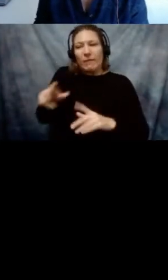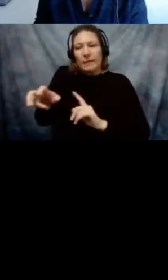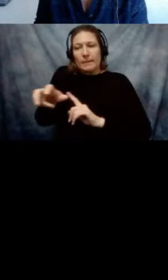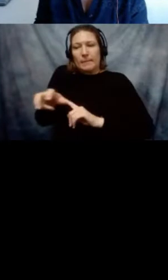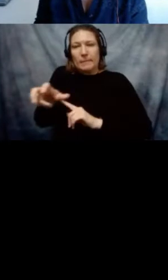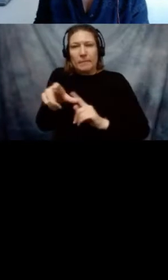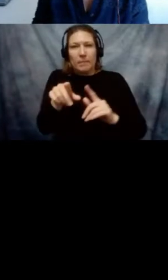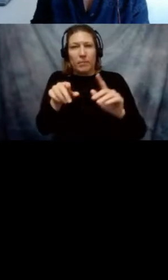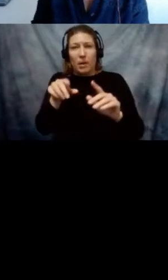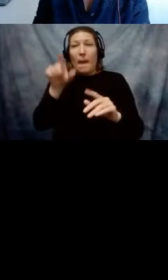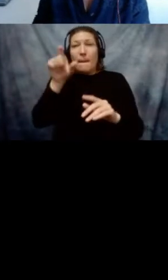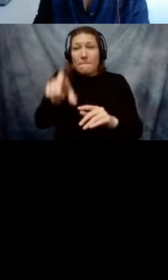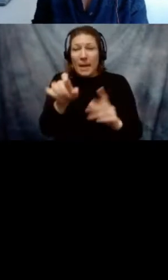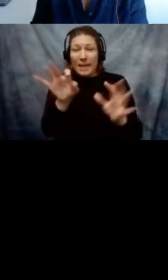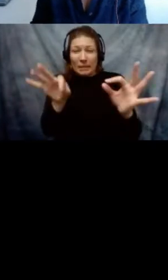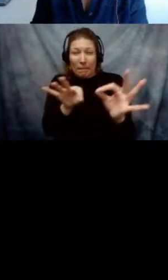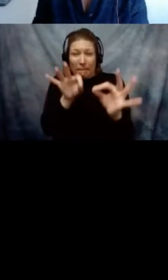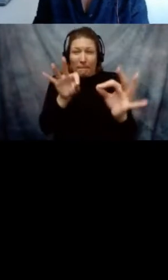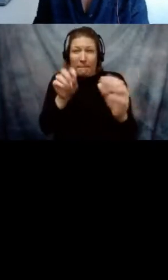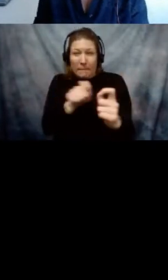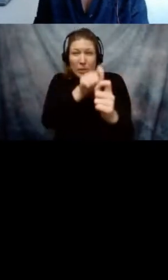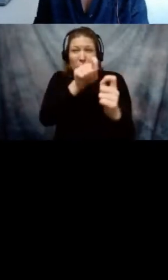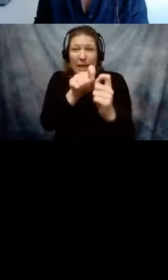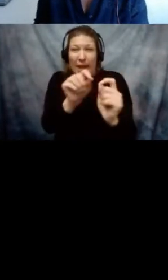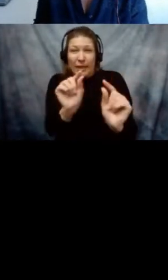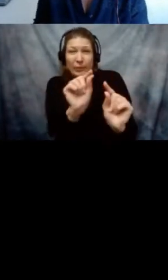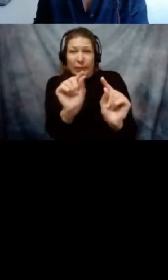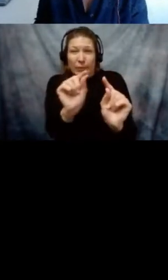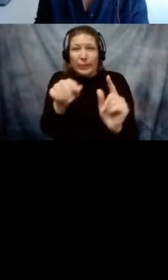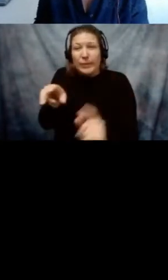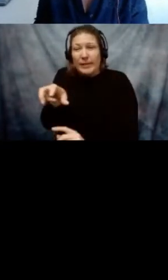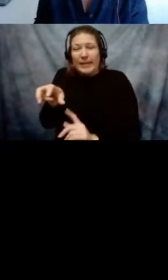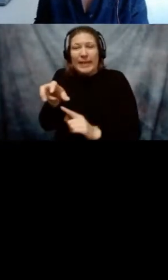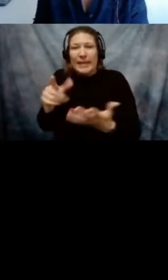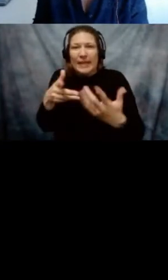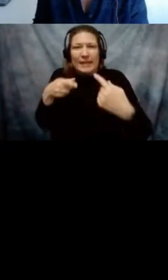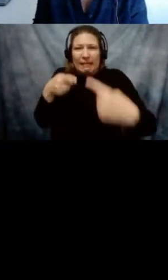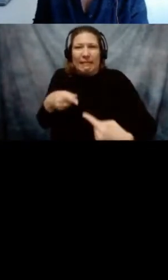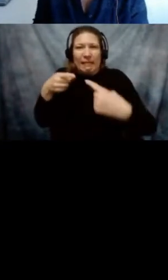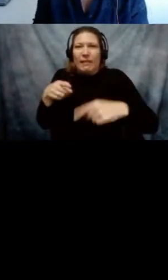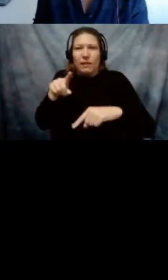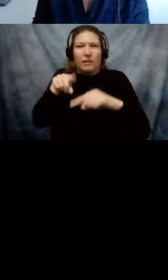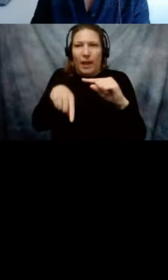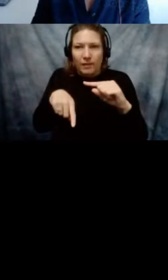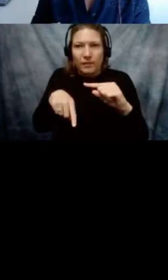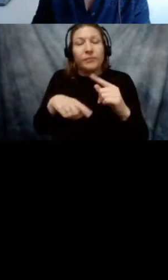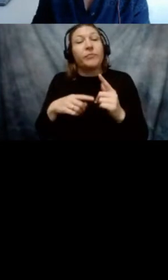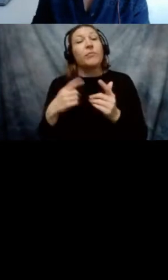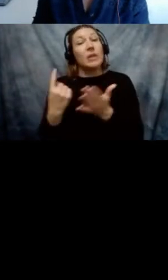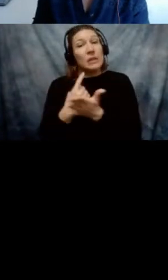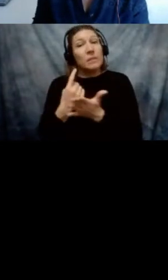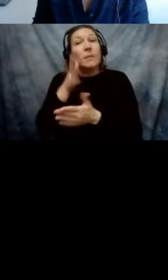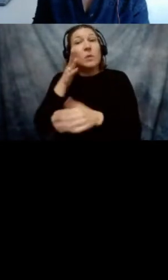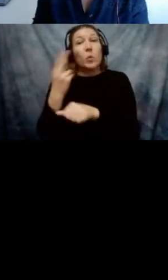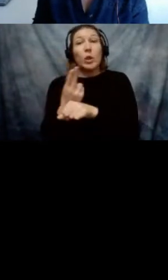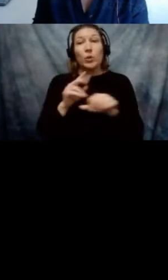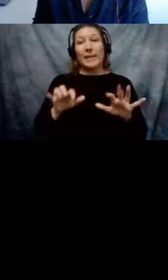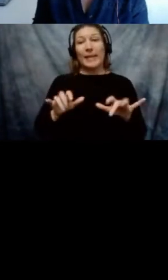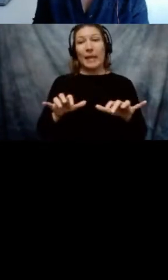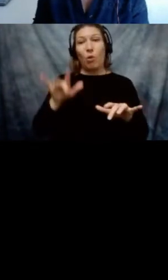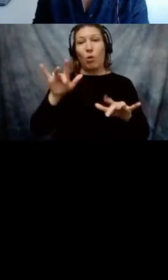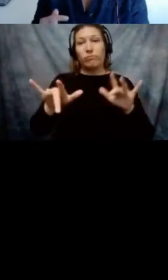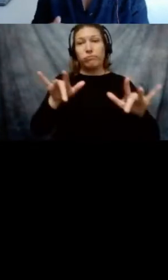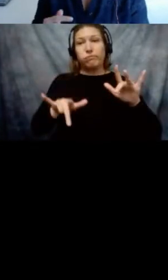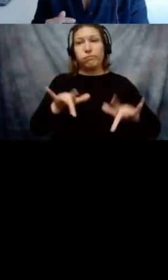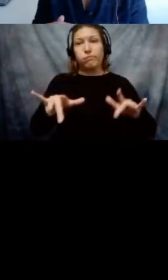a mouse. And instead, they use a range of assistive technologies, but very often a keyboard. So now that we've established those 4 categories, I'm